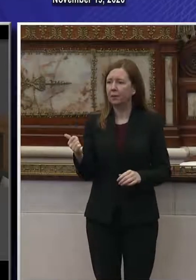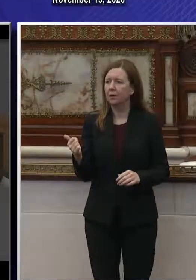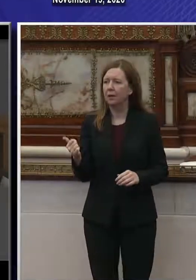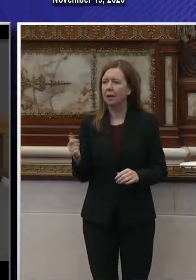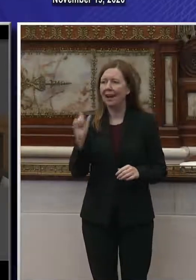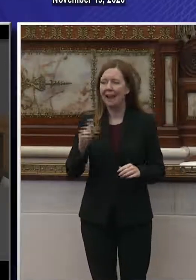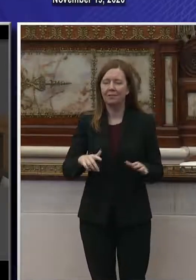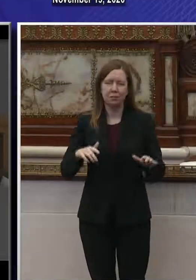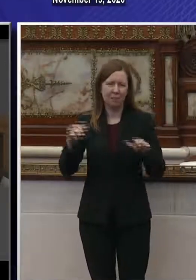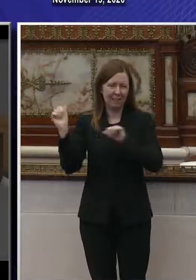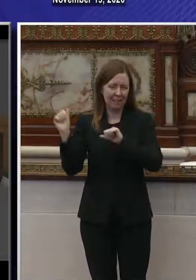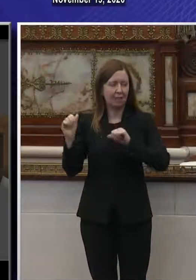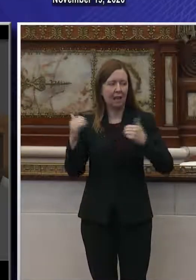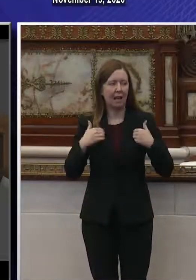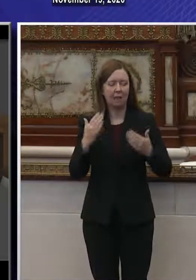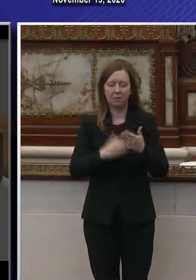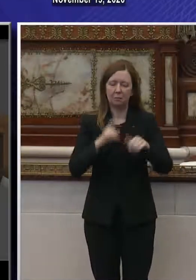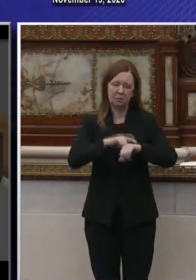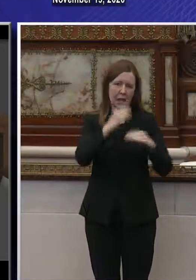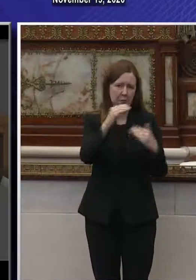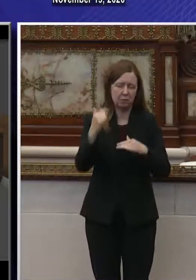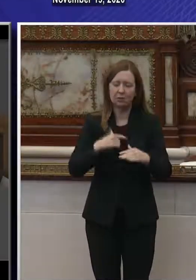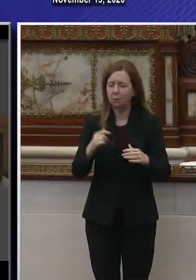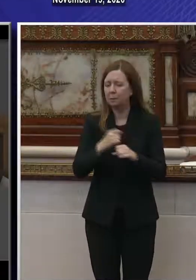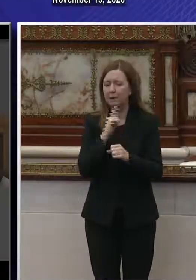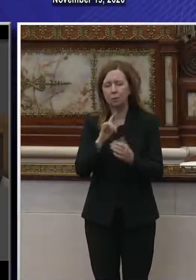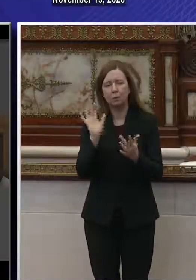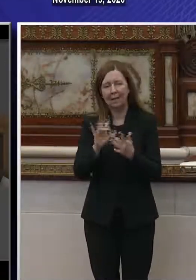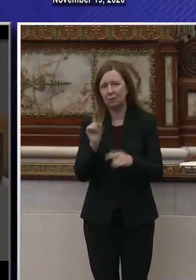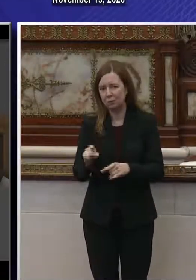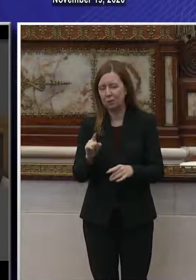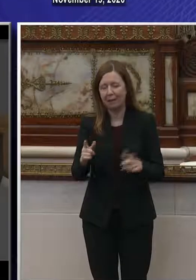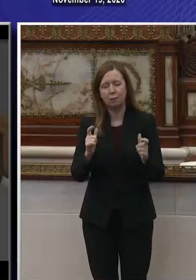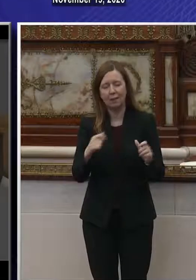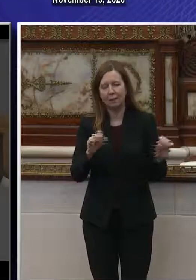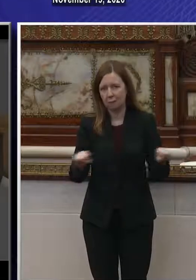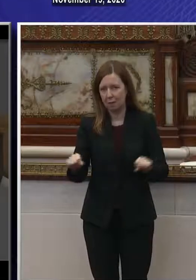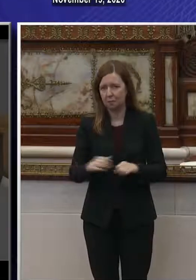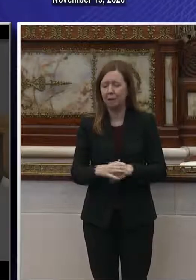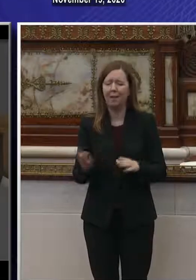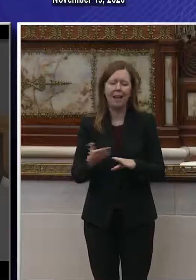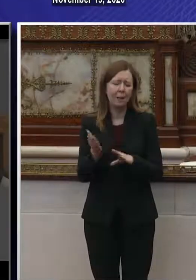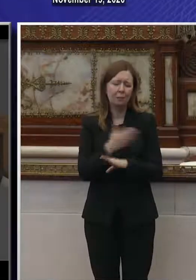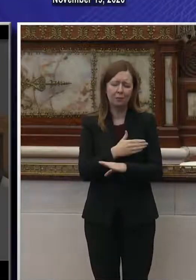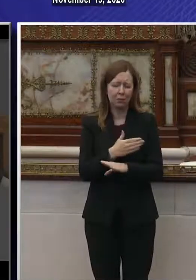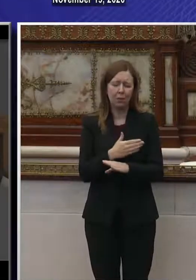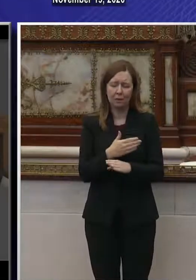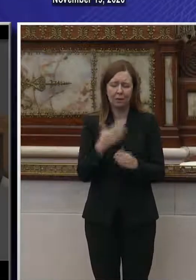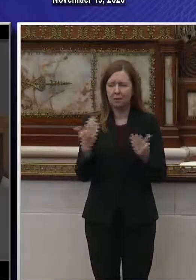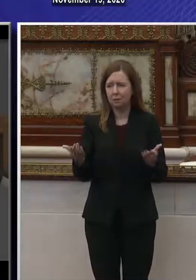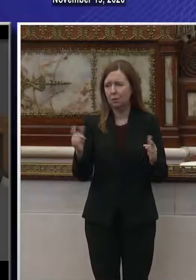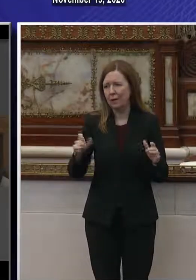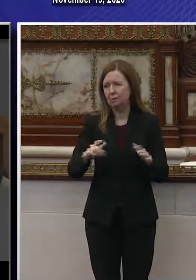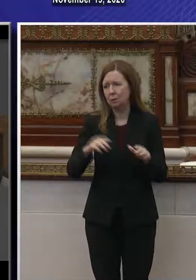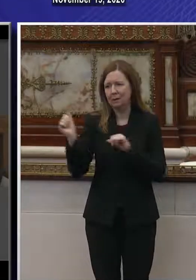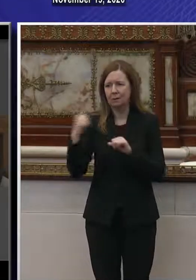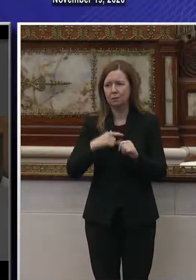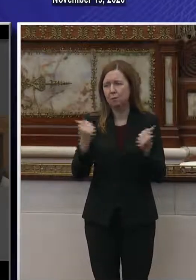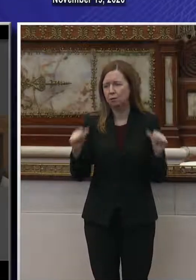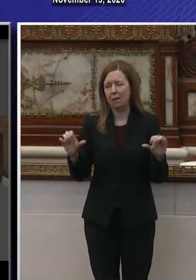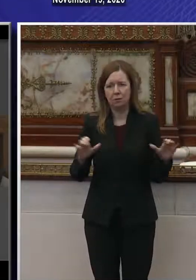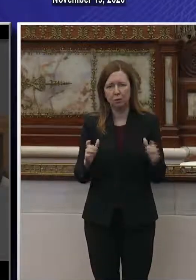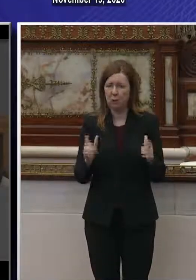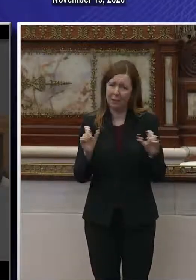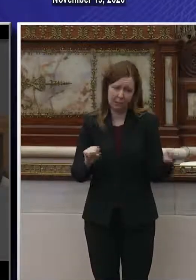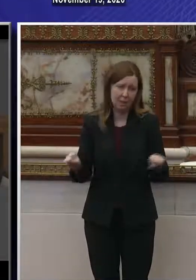have to be out and have some time constraints. So we'll make sure we get to you as quickly as possible and before you have to depart. So we'll get to you as quickly